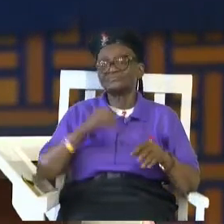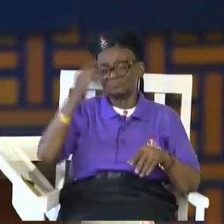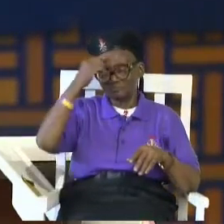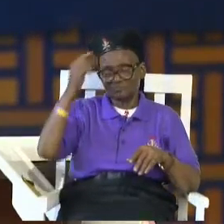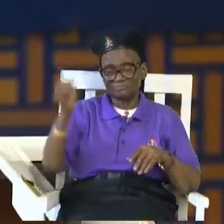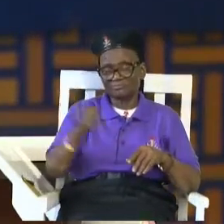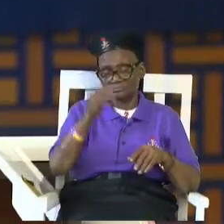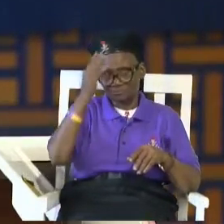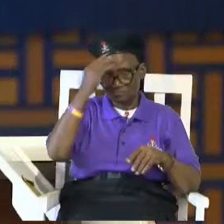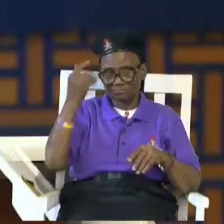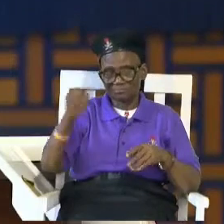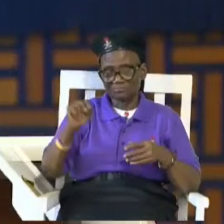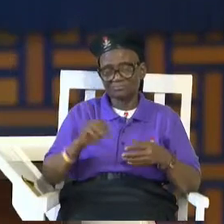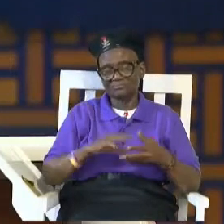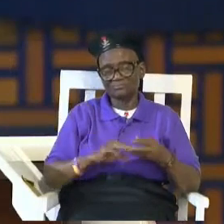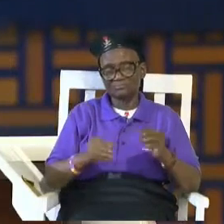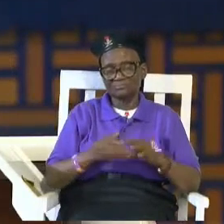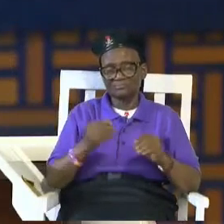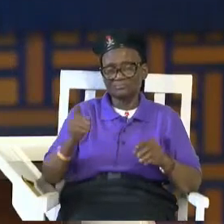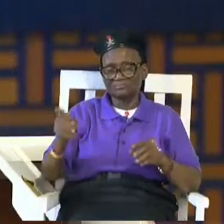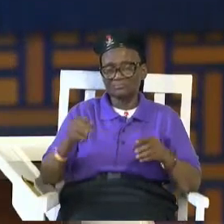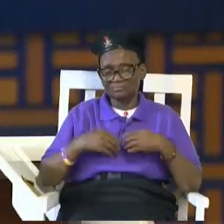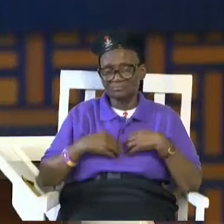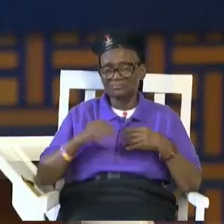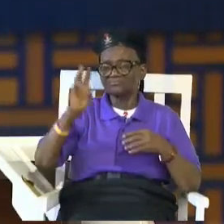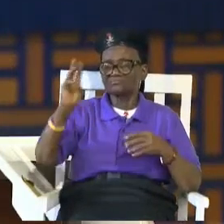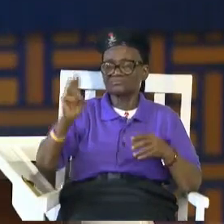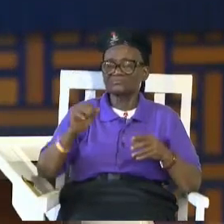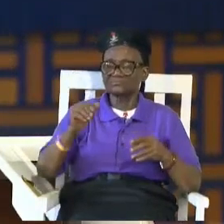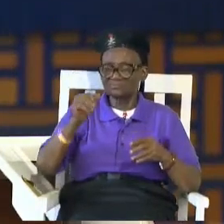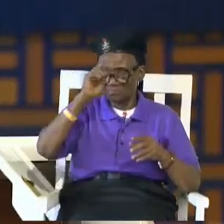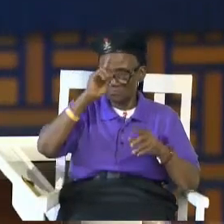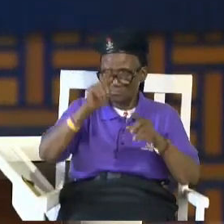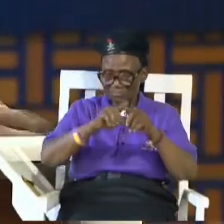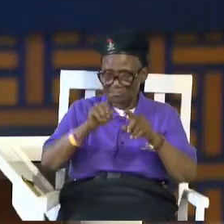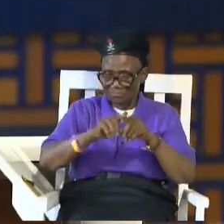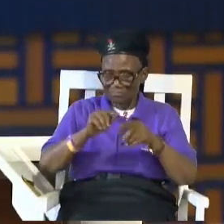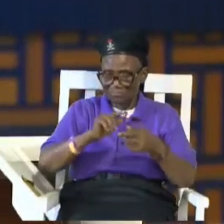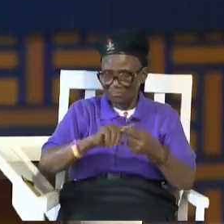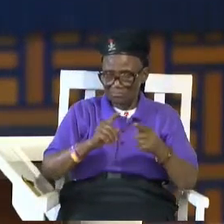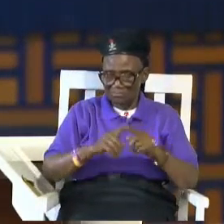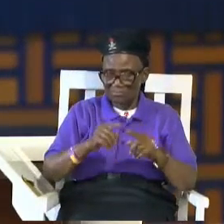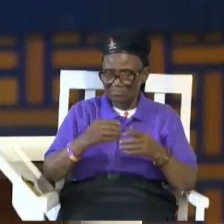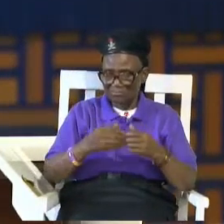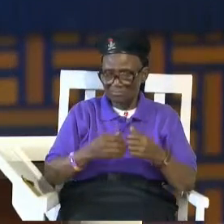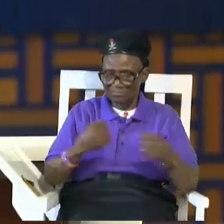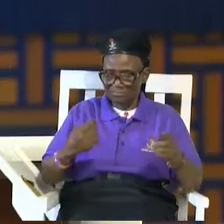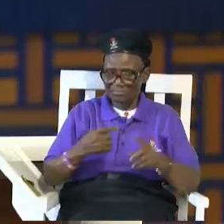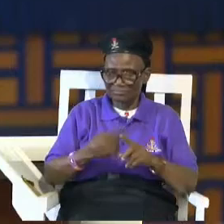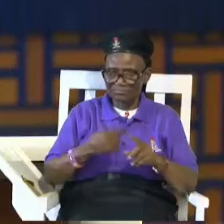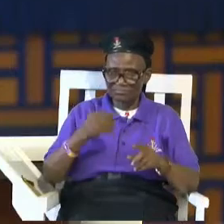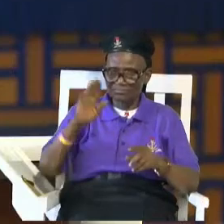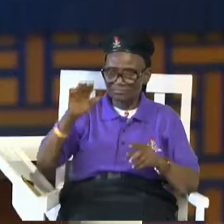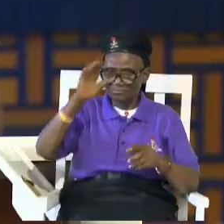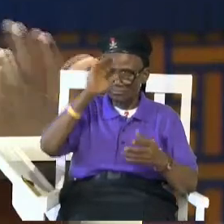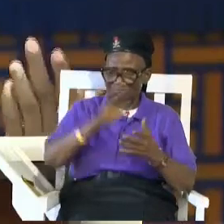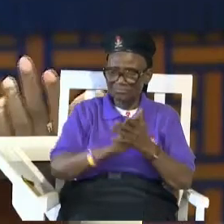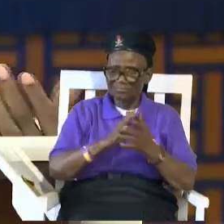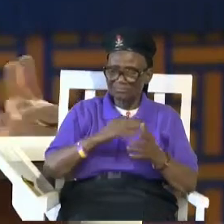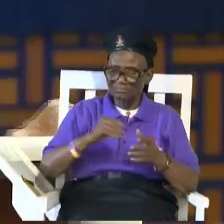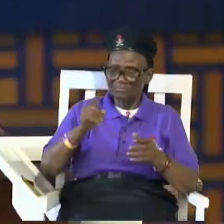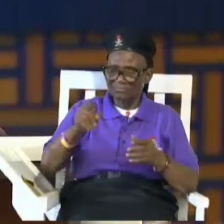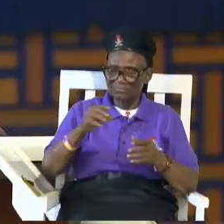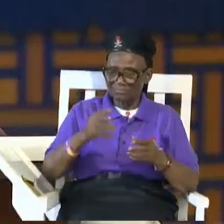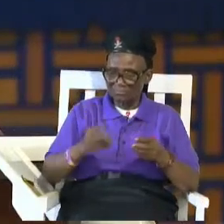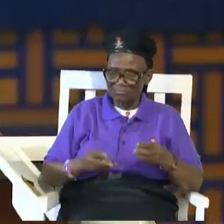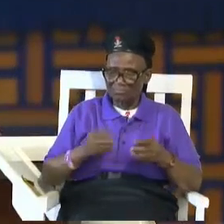You have six boyfriends apart from your husband, and you want my God? My God is a